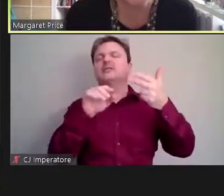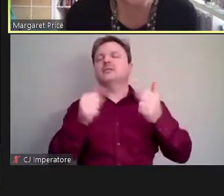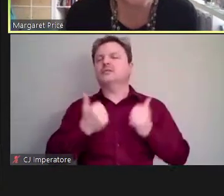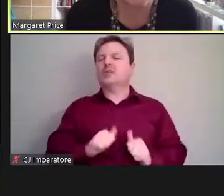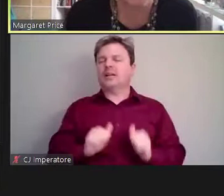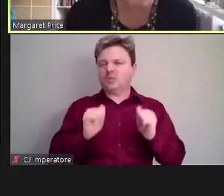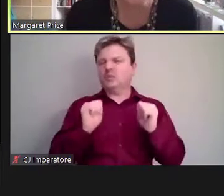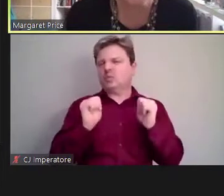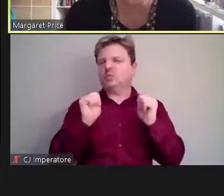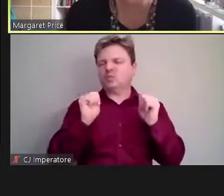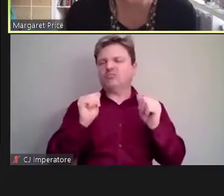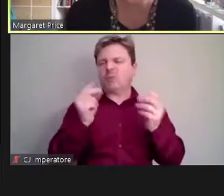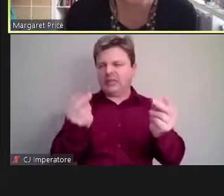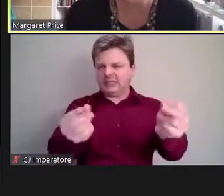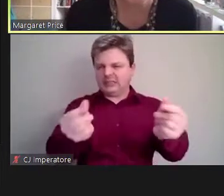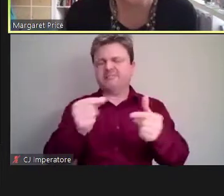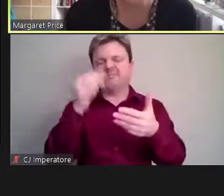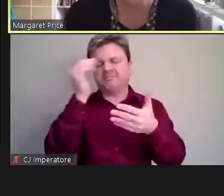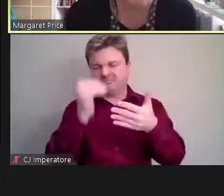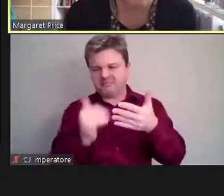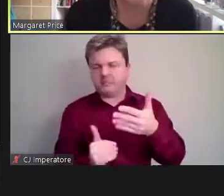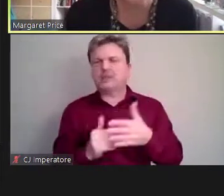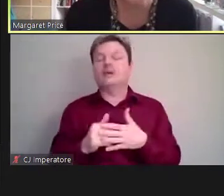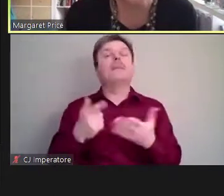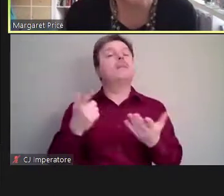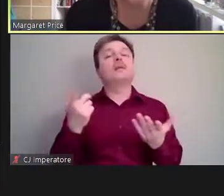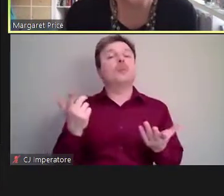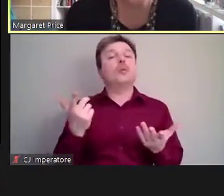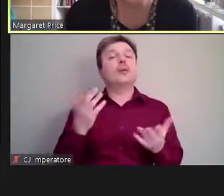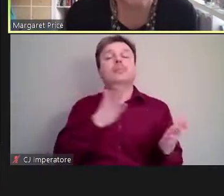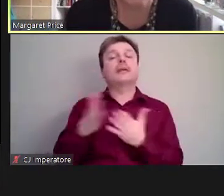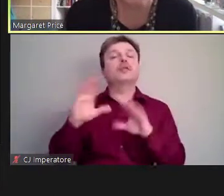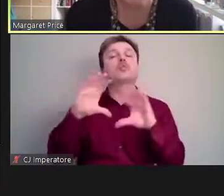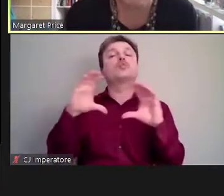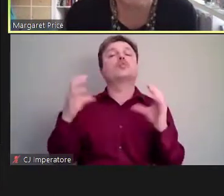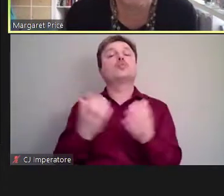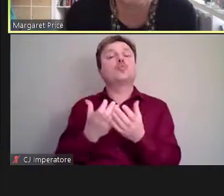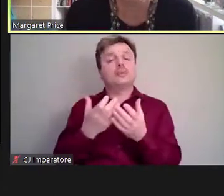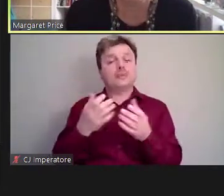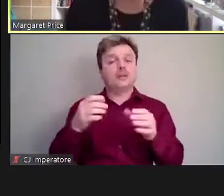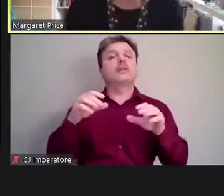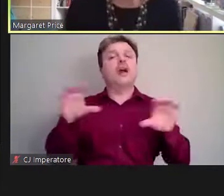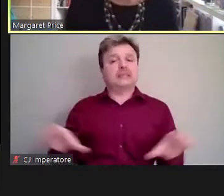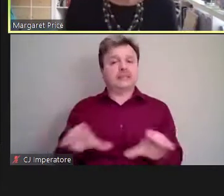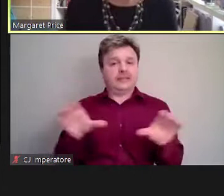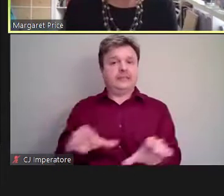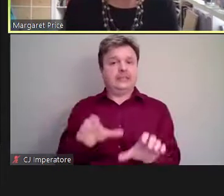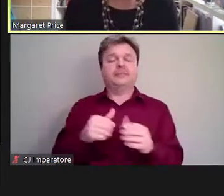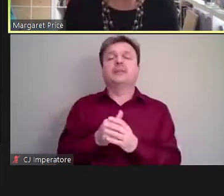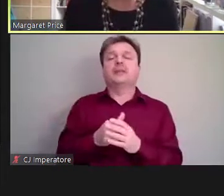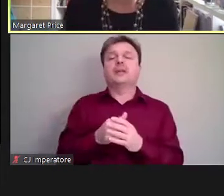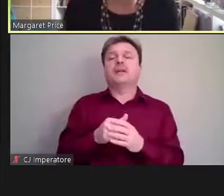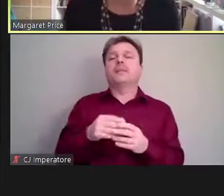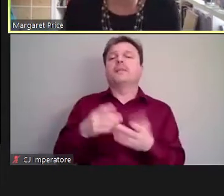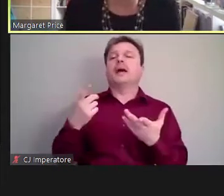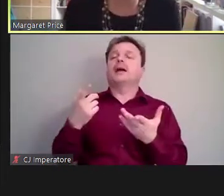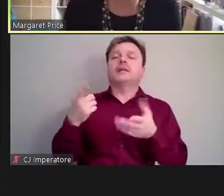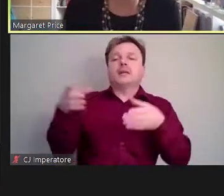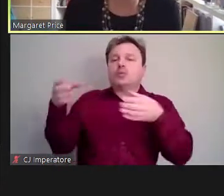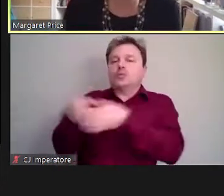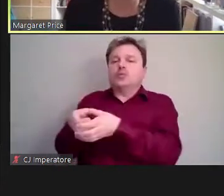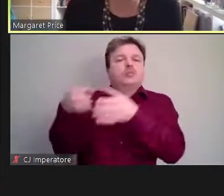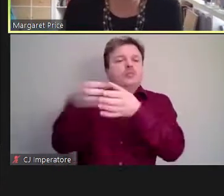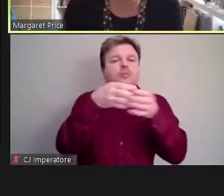group exercise, which has to do with talking together in groups or reflecting